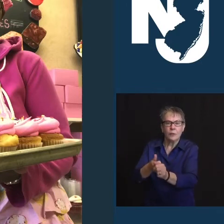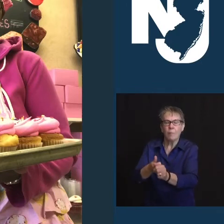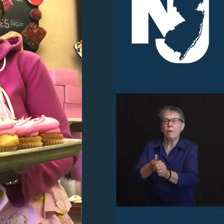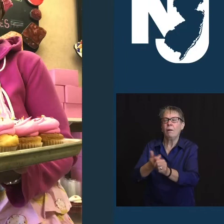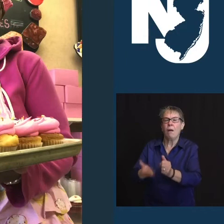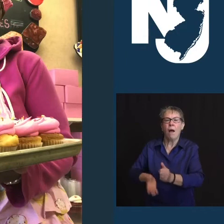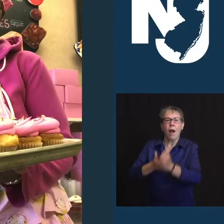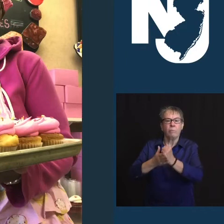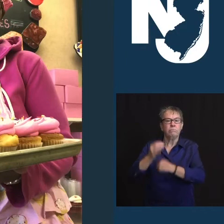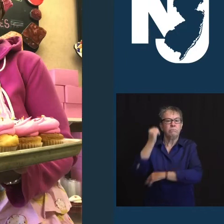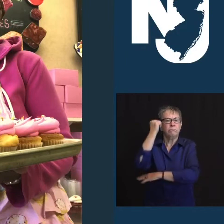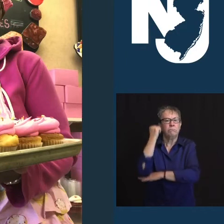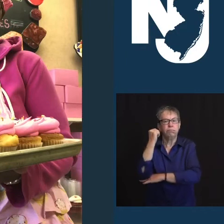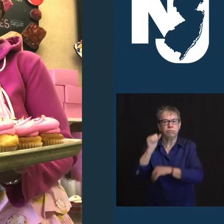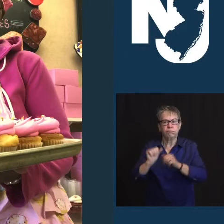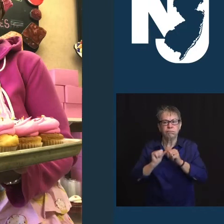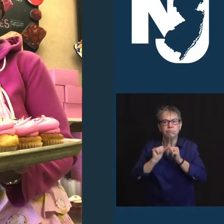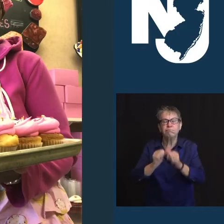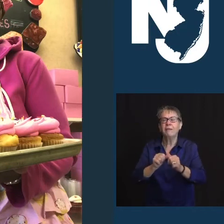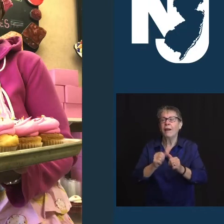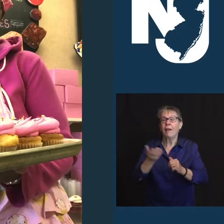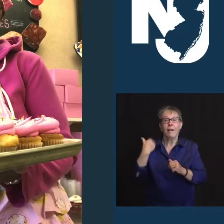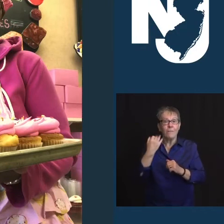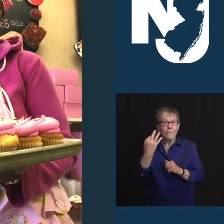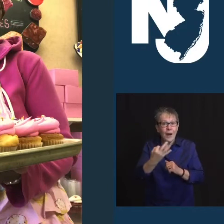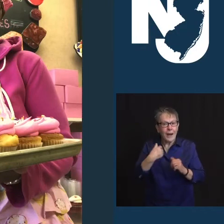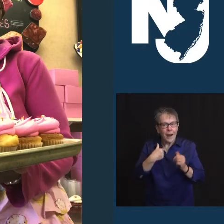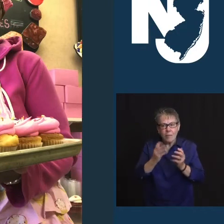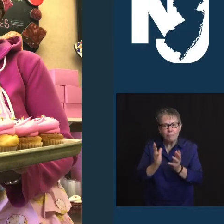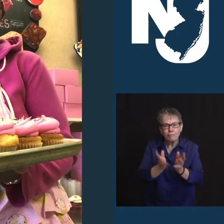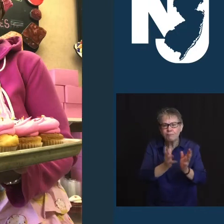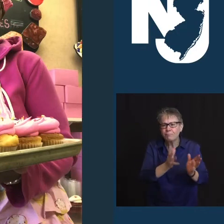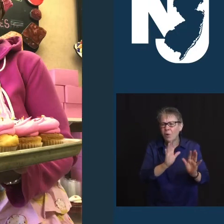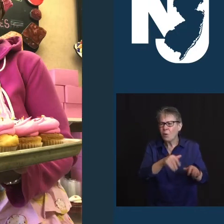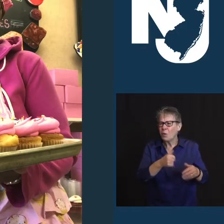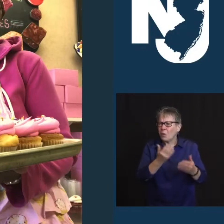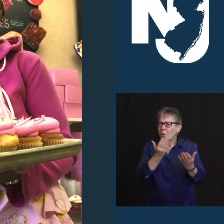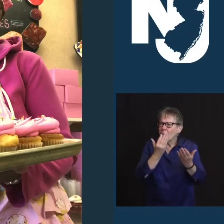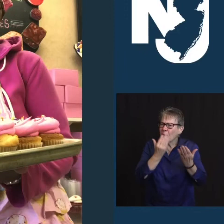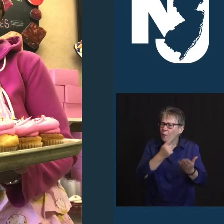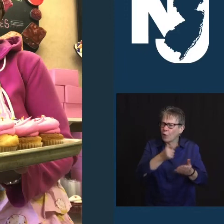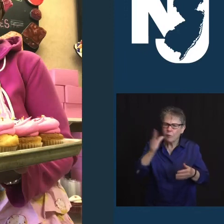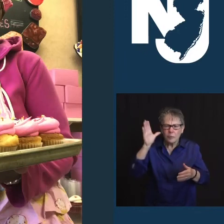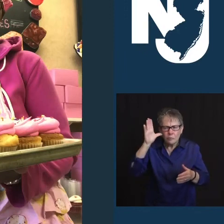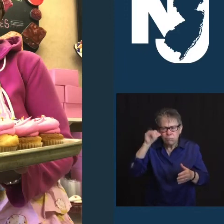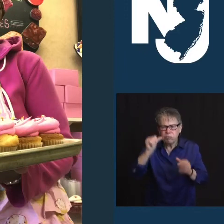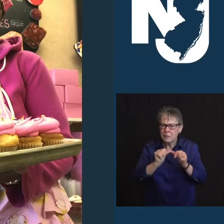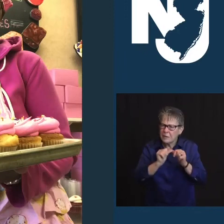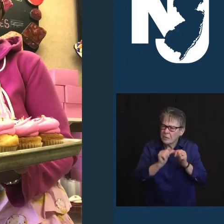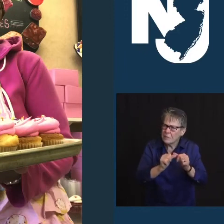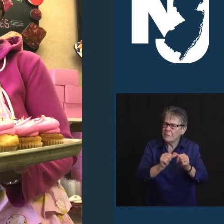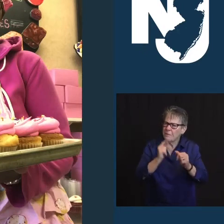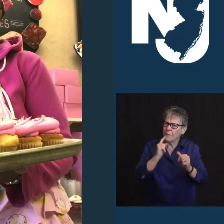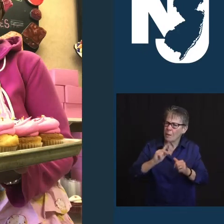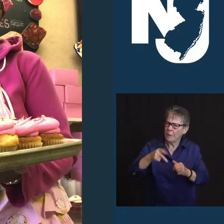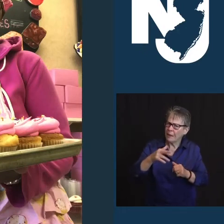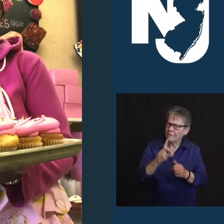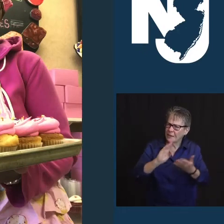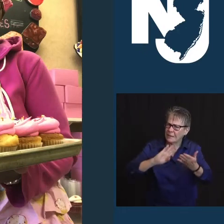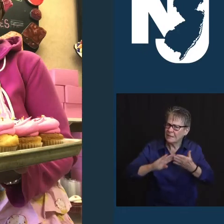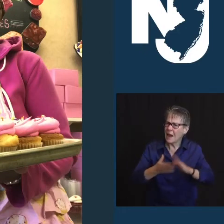on Friday to catch up with Stacy and thank her for her commitment to Plainfield's future. And I told her I look forward to stopping by and seeing